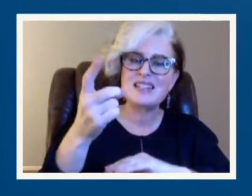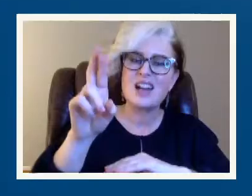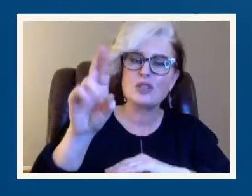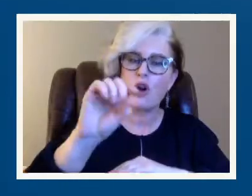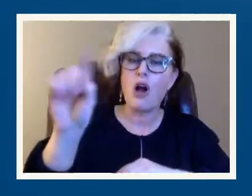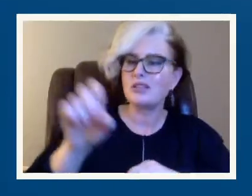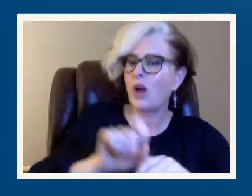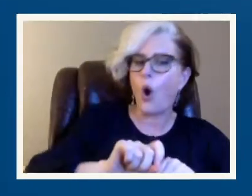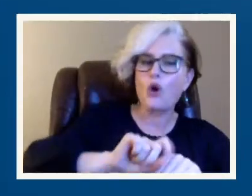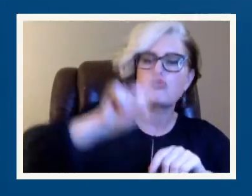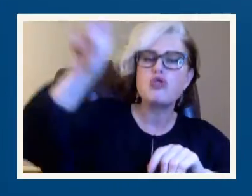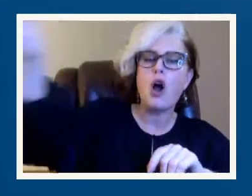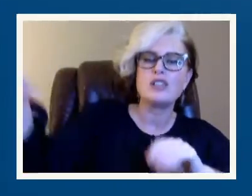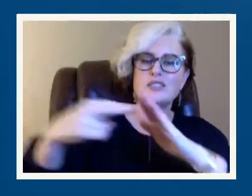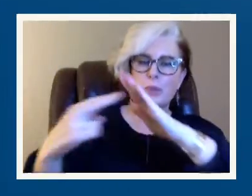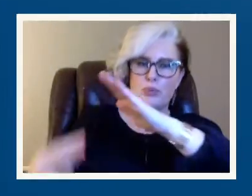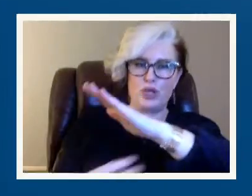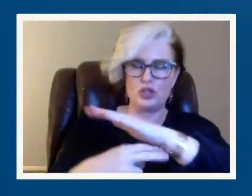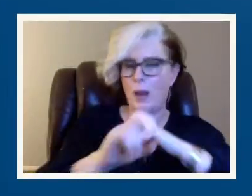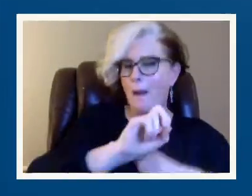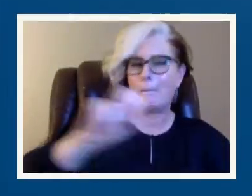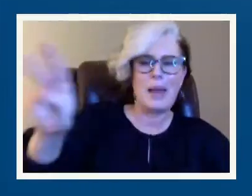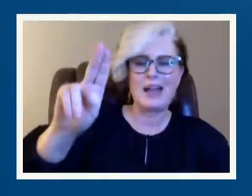across the bridge.